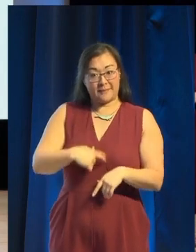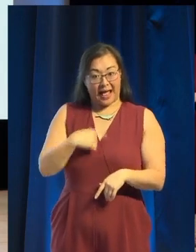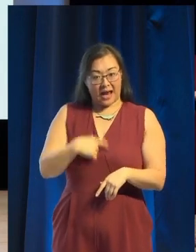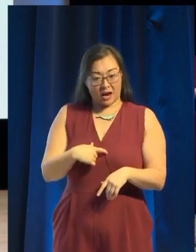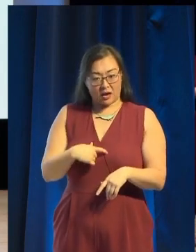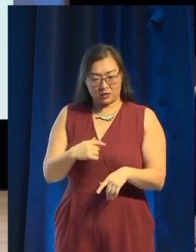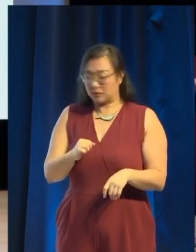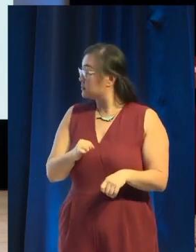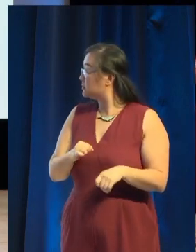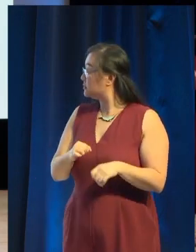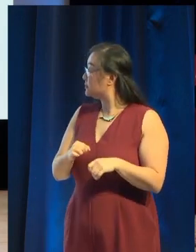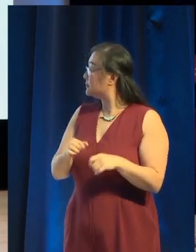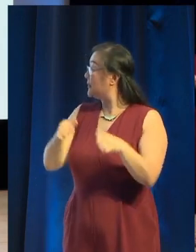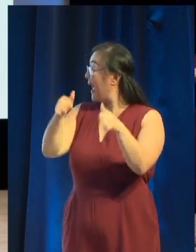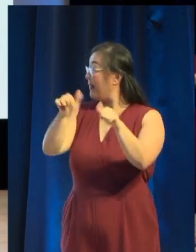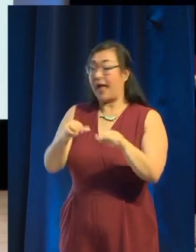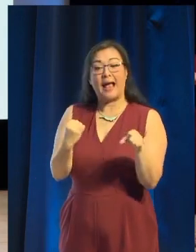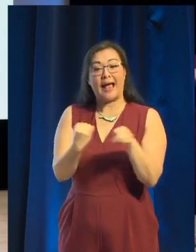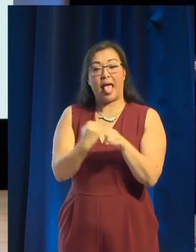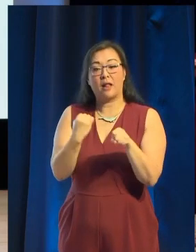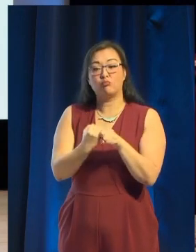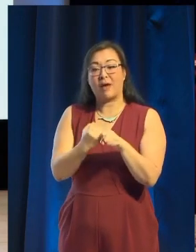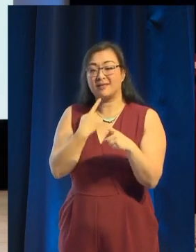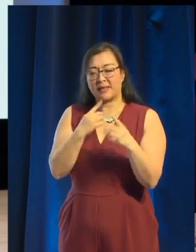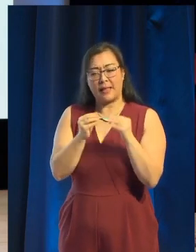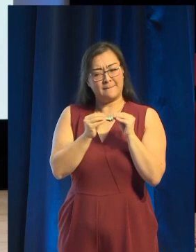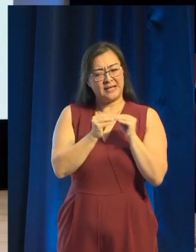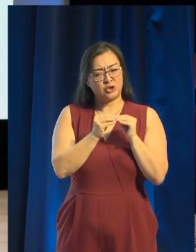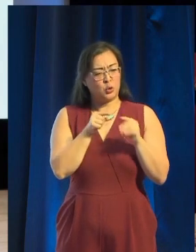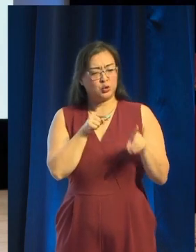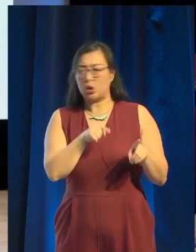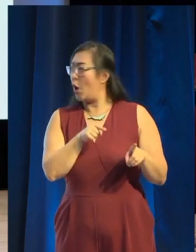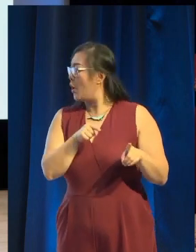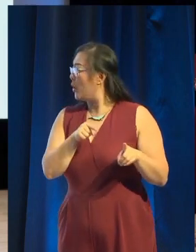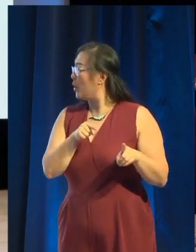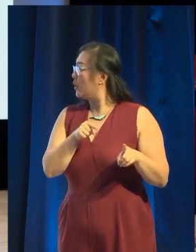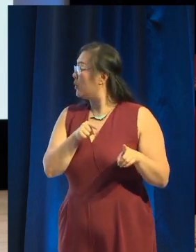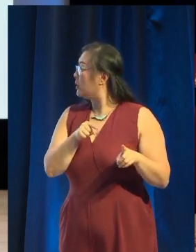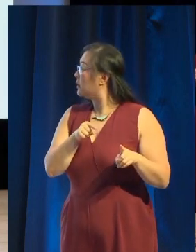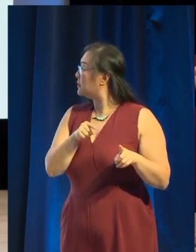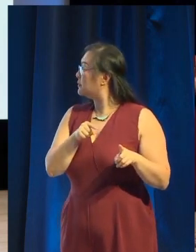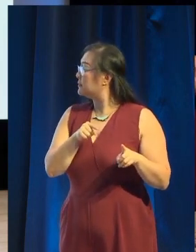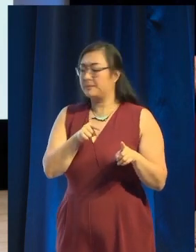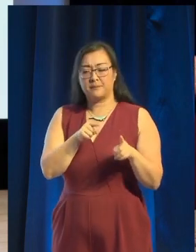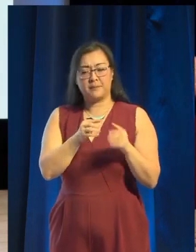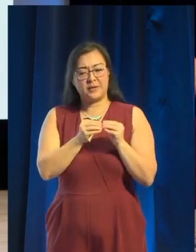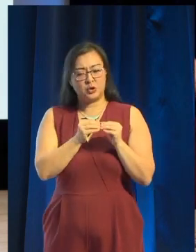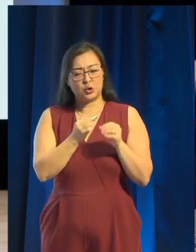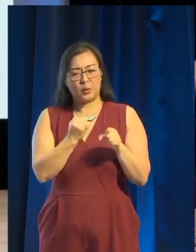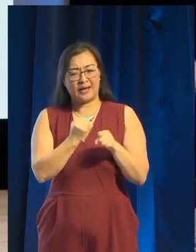that, in fact, bishoujos, or the male counterpart, should not be seen as a plea